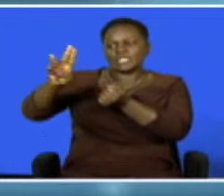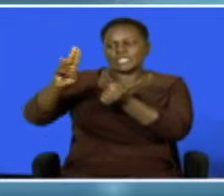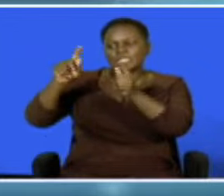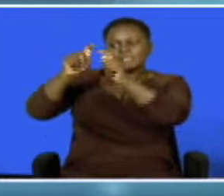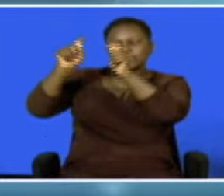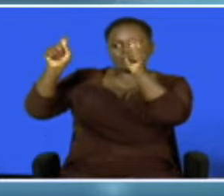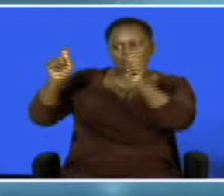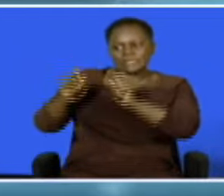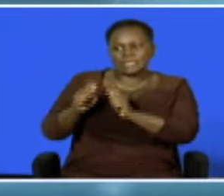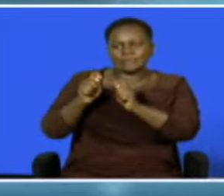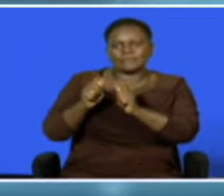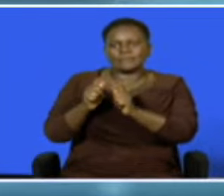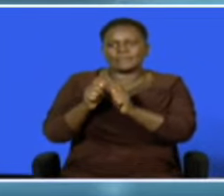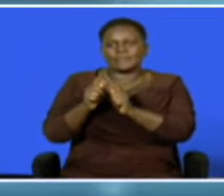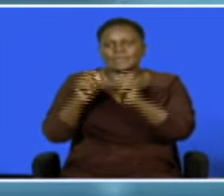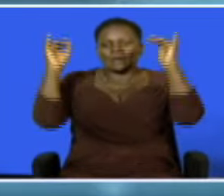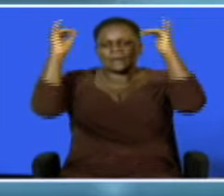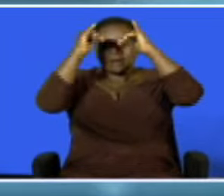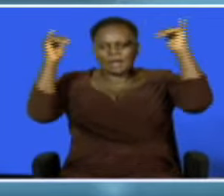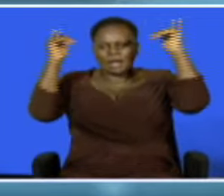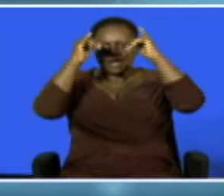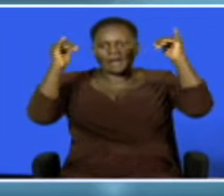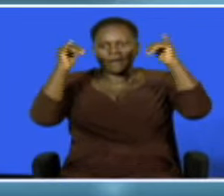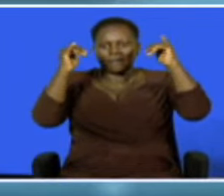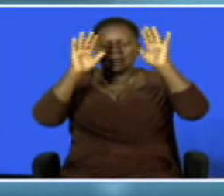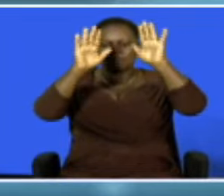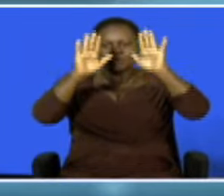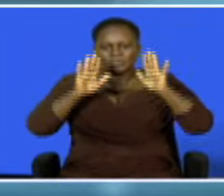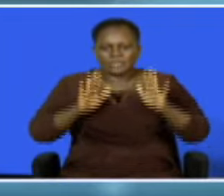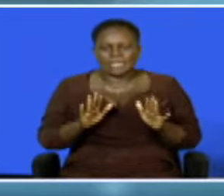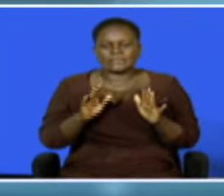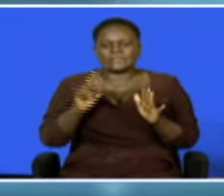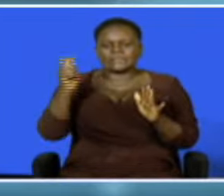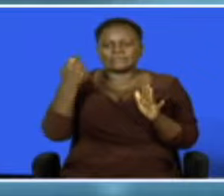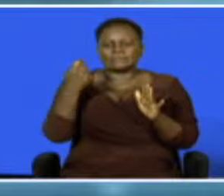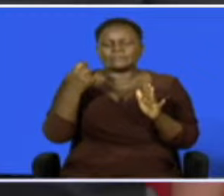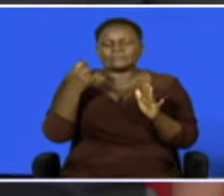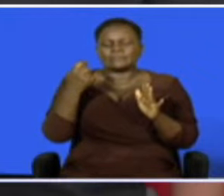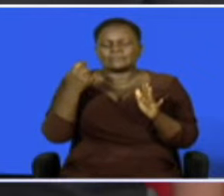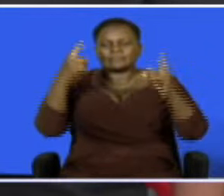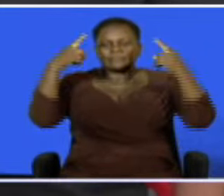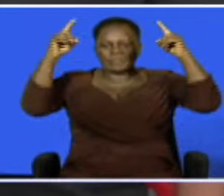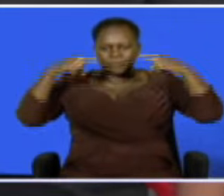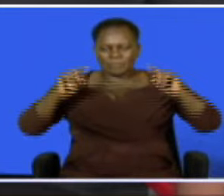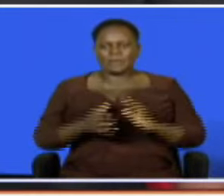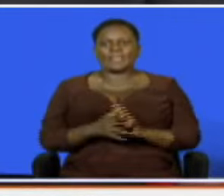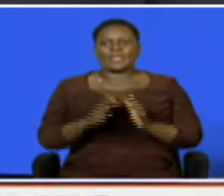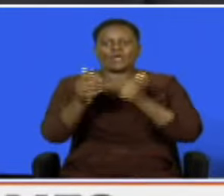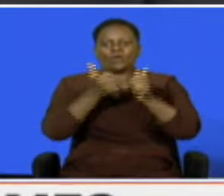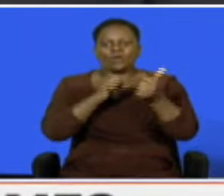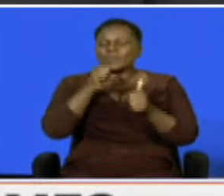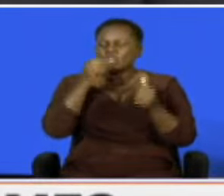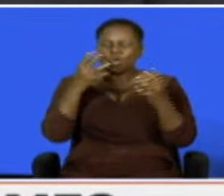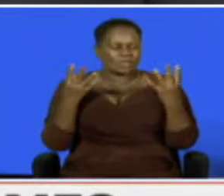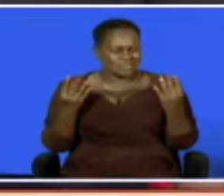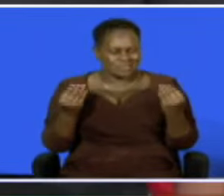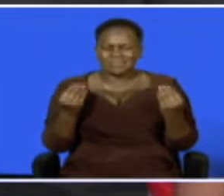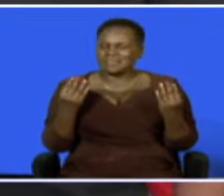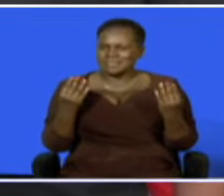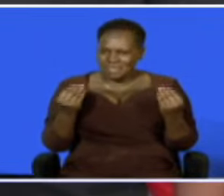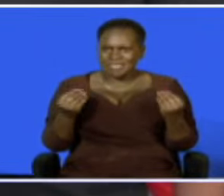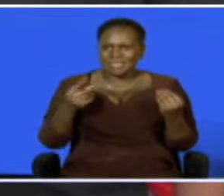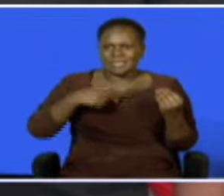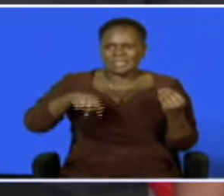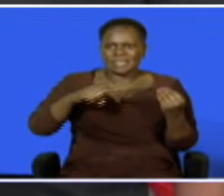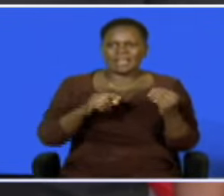The 14-man team will enter pre-camp that will be pivotal for the Team Kenya's success. Competition is not that easy. So we